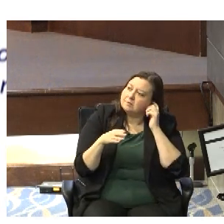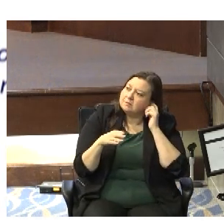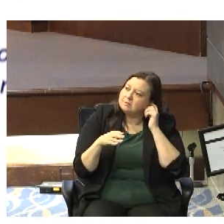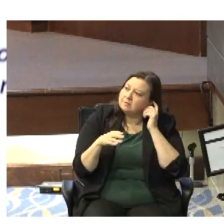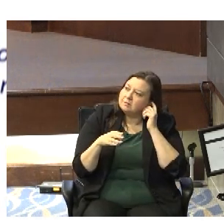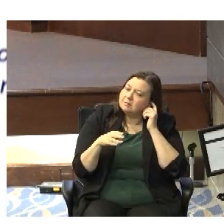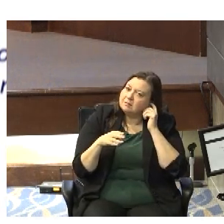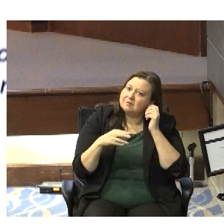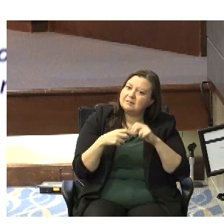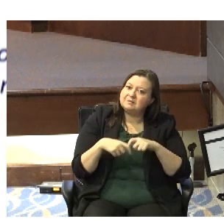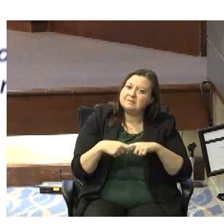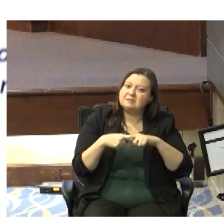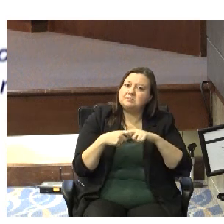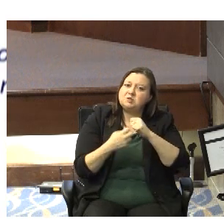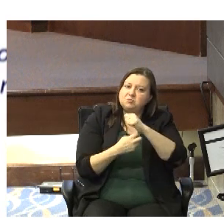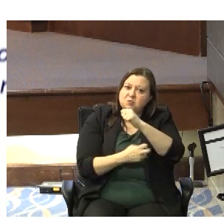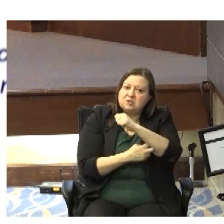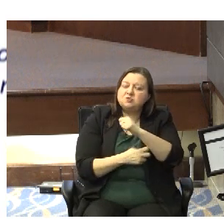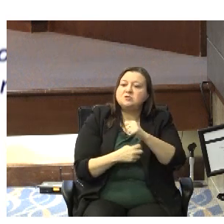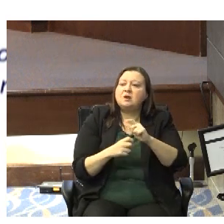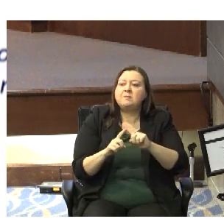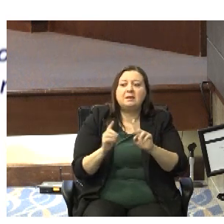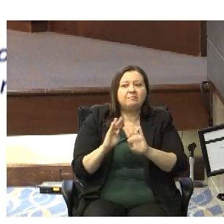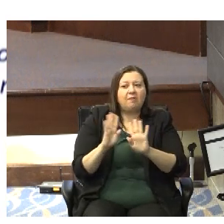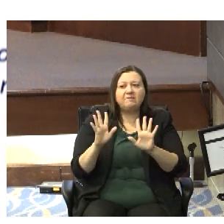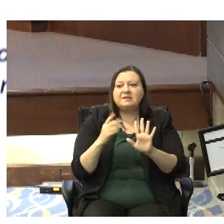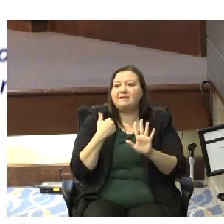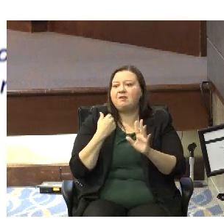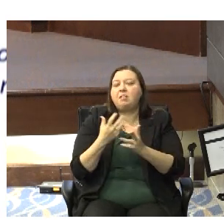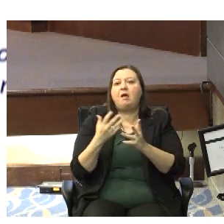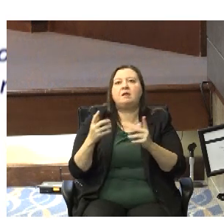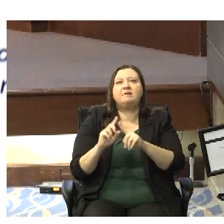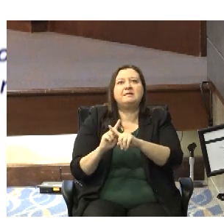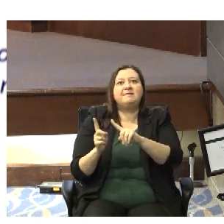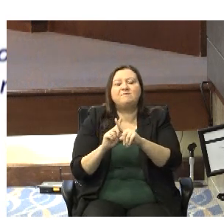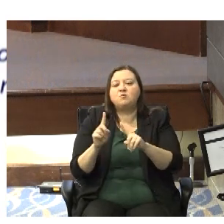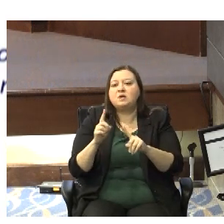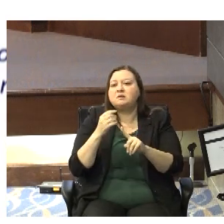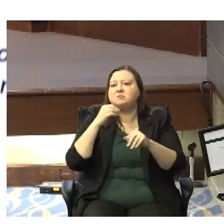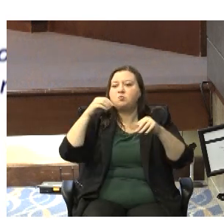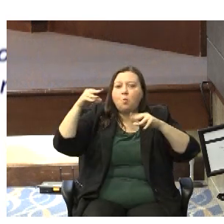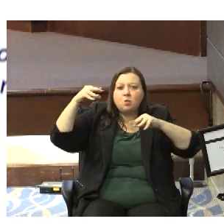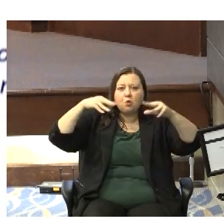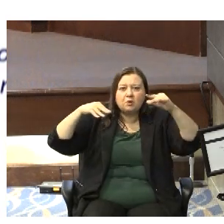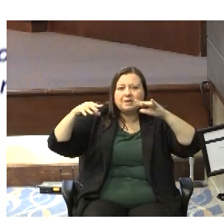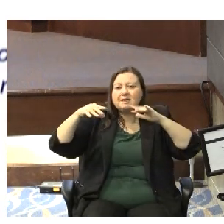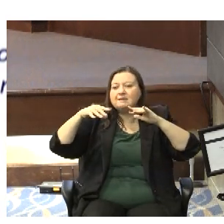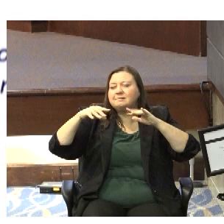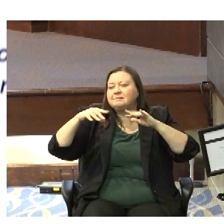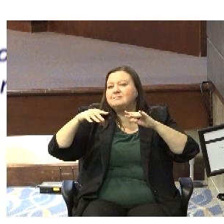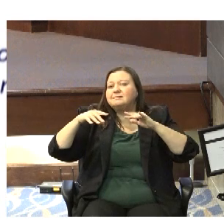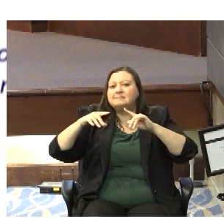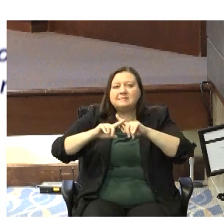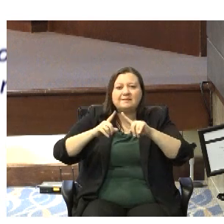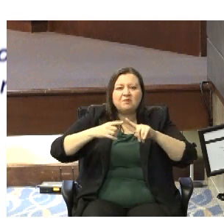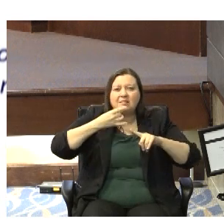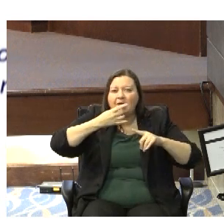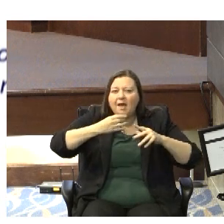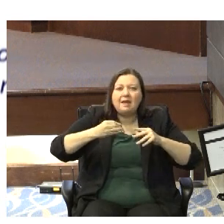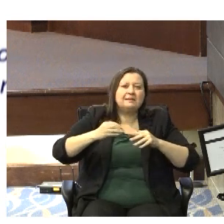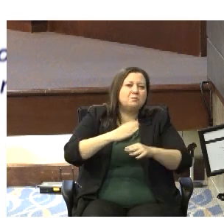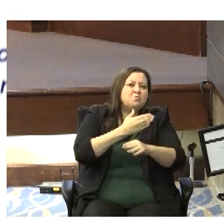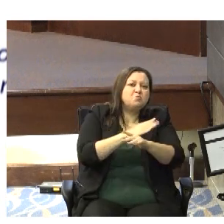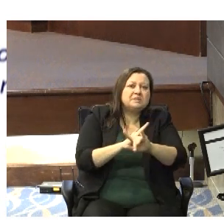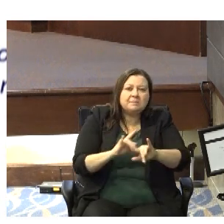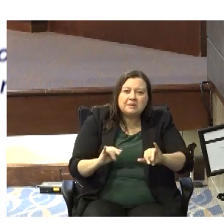reconstructed Suspension Bridge. But obviously, we have a lot of different solar displays, a great soundtrack to go along with this.